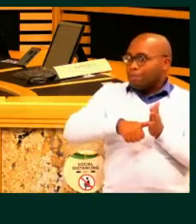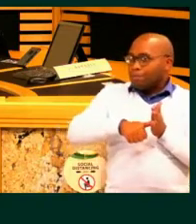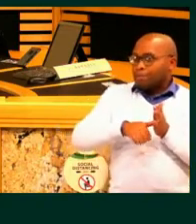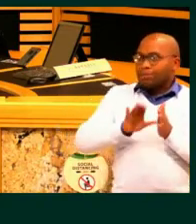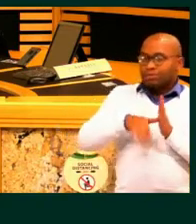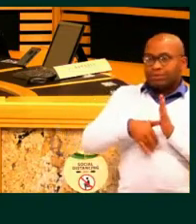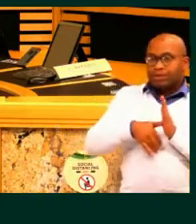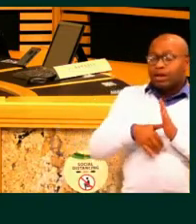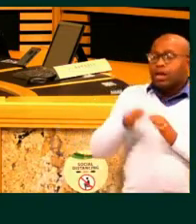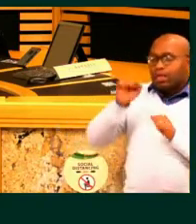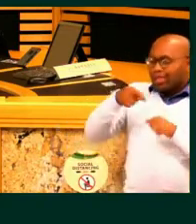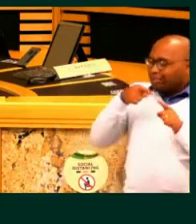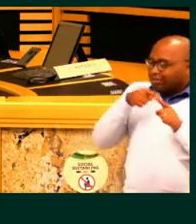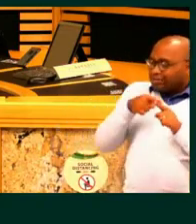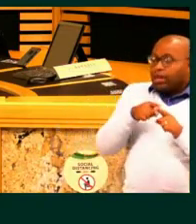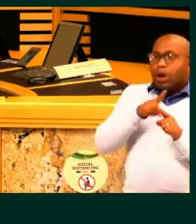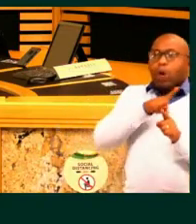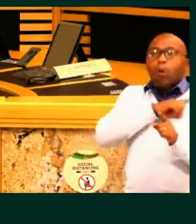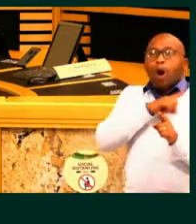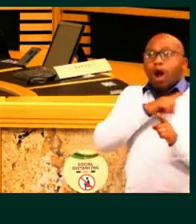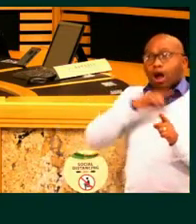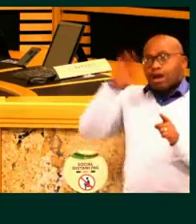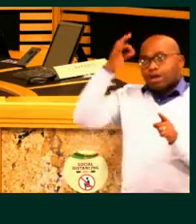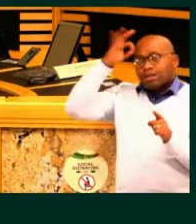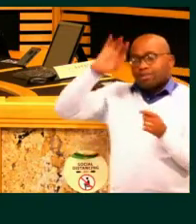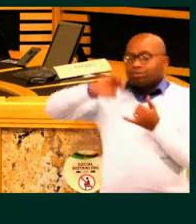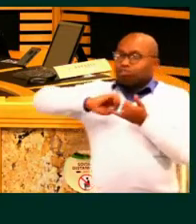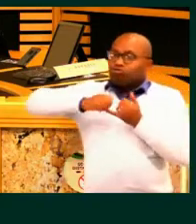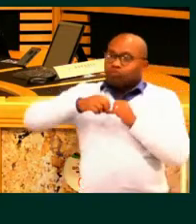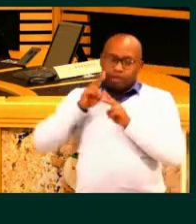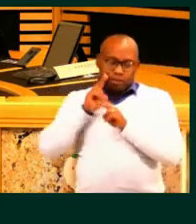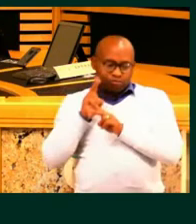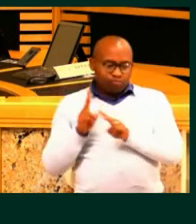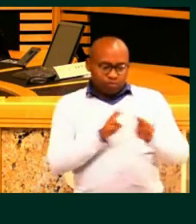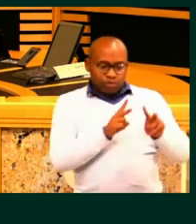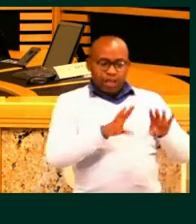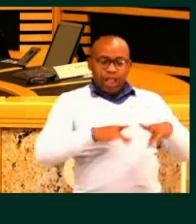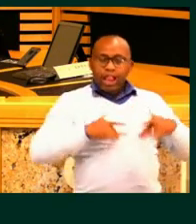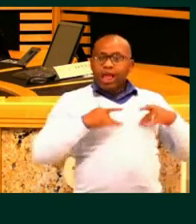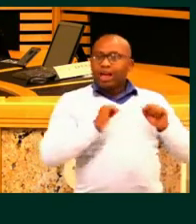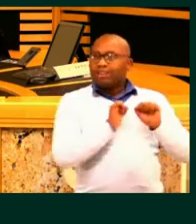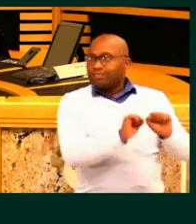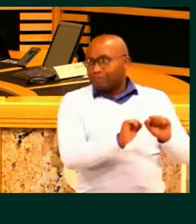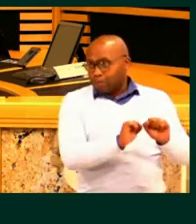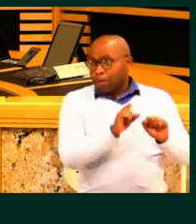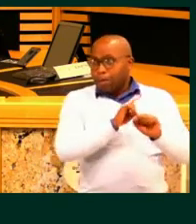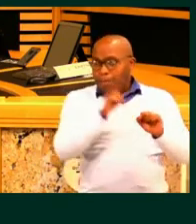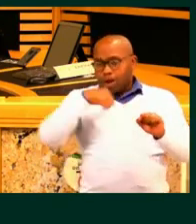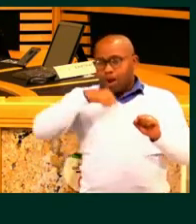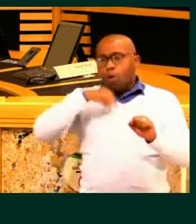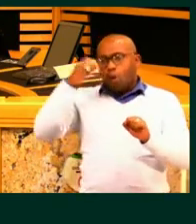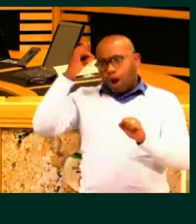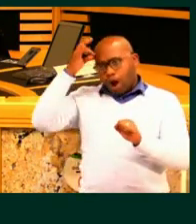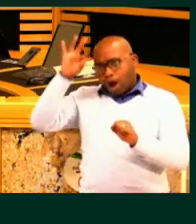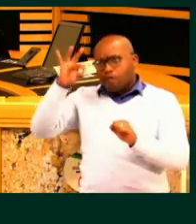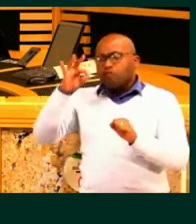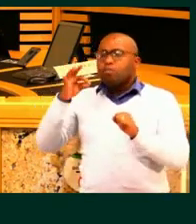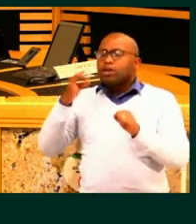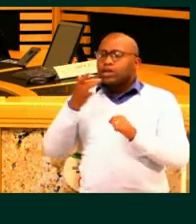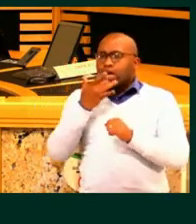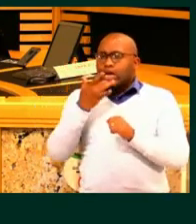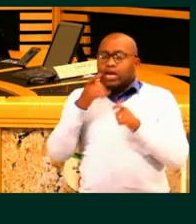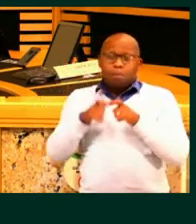government which is quite inspiring giving testimony to the caring nature of our society and the government of the ruling